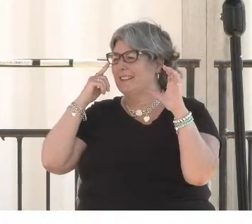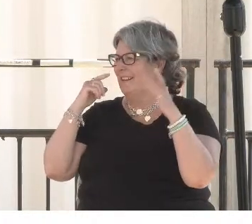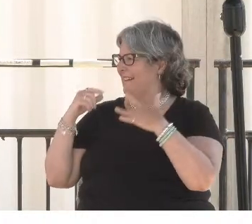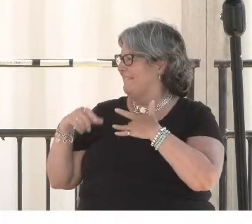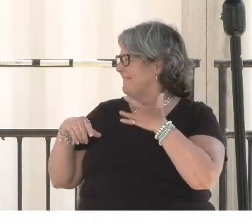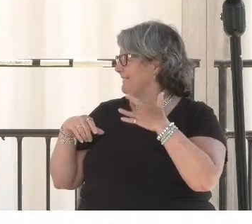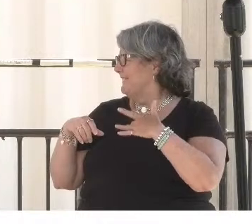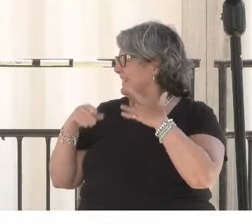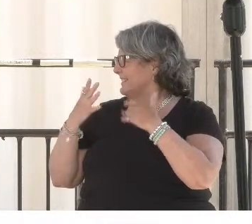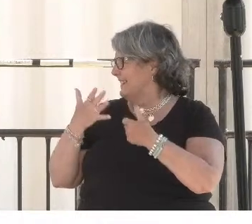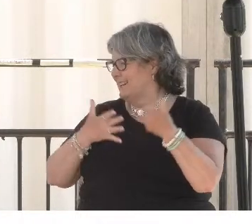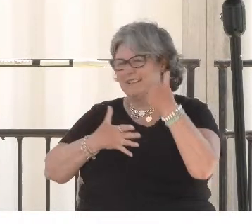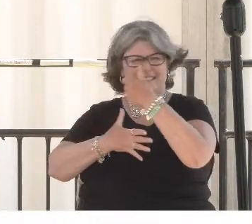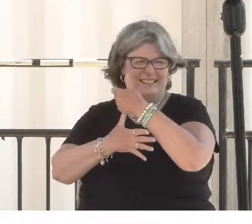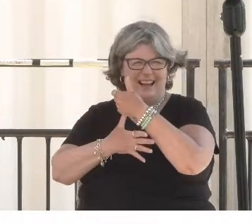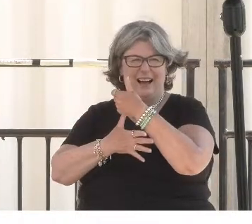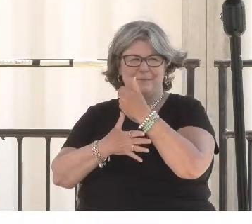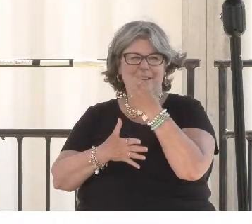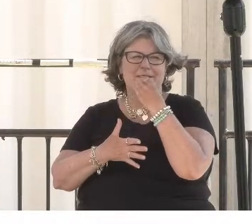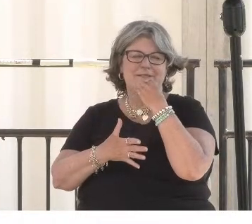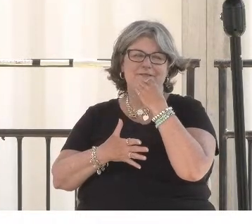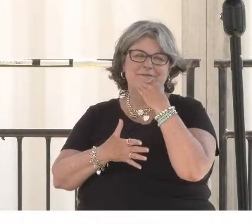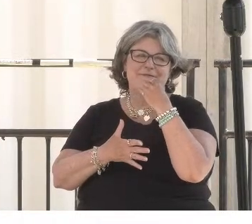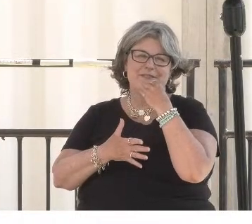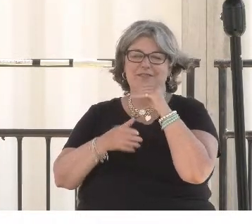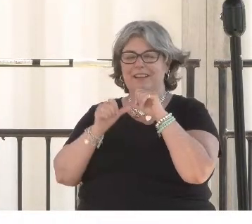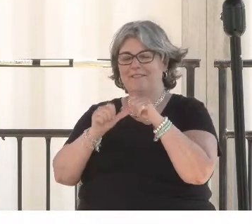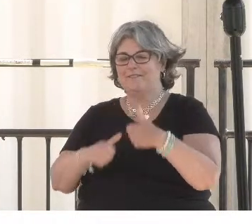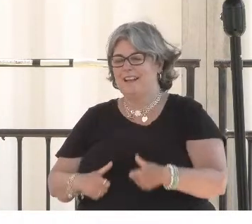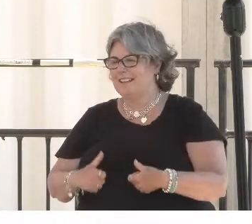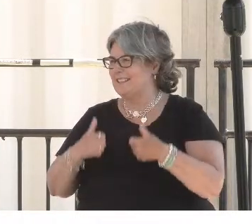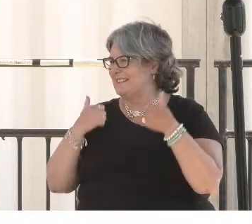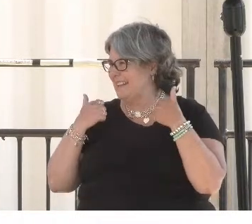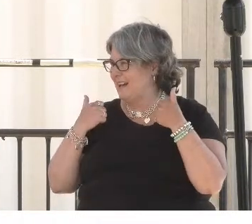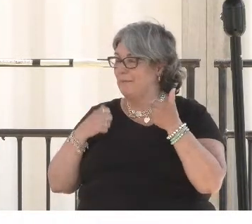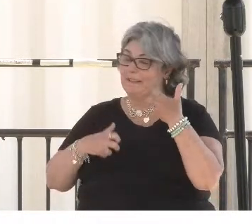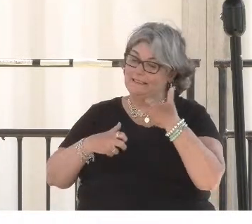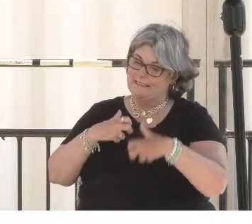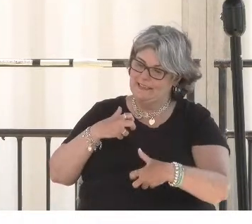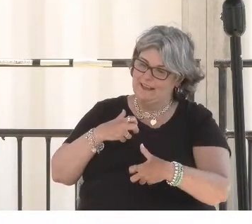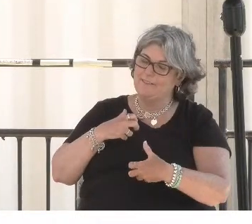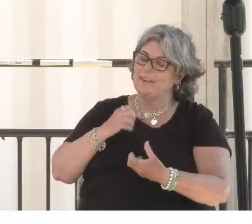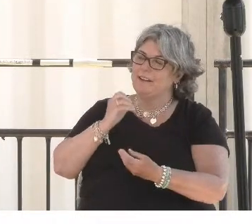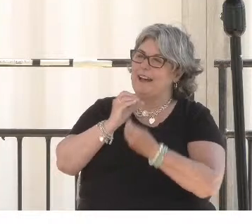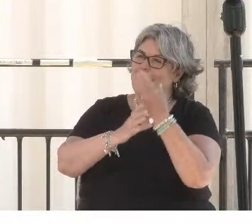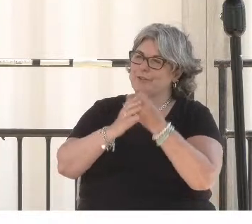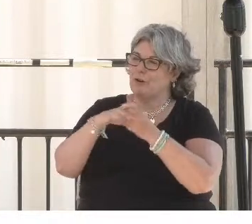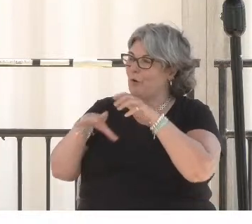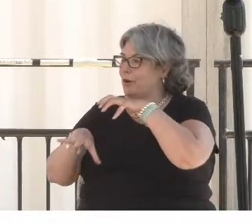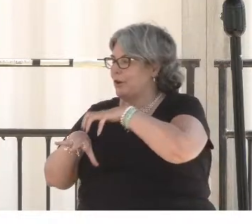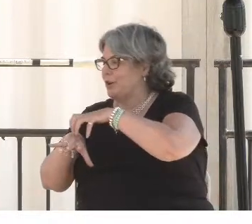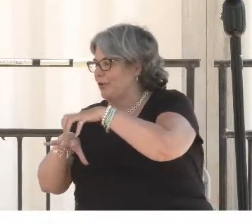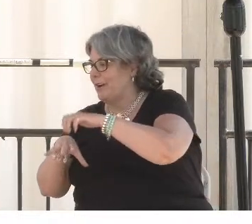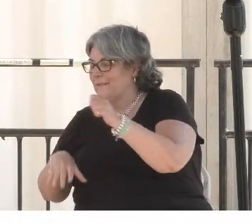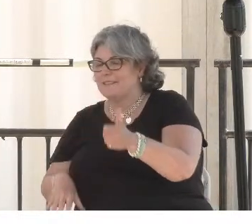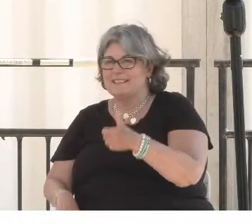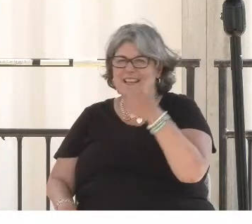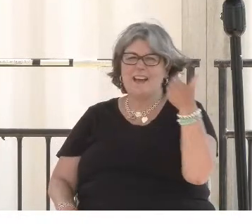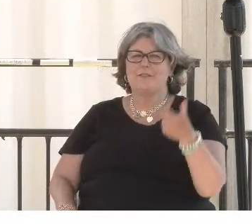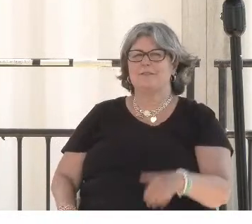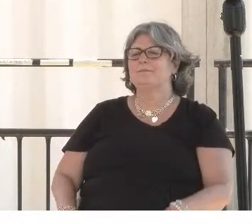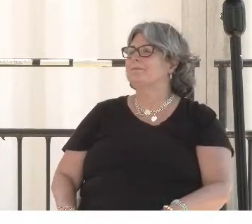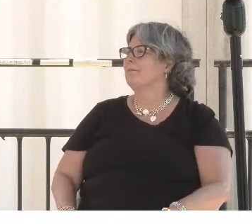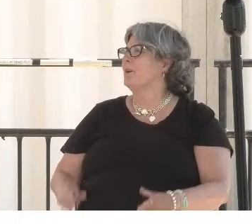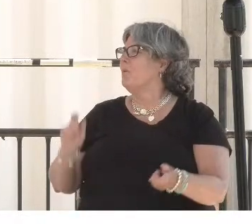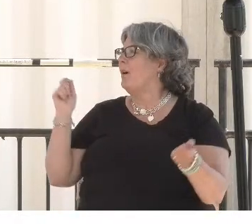at the top of the agrarian food chain in terms of lifestyle, but I'm sure it's just as hard as growing anything else. What is it that has